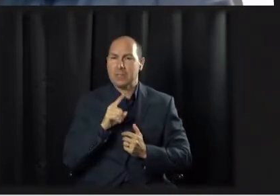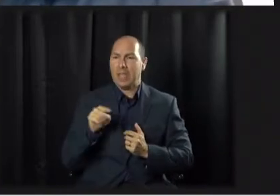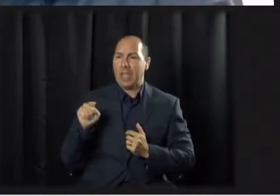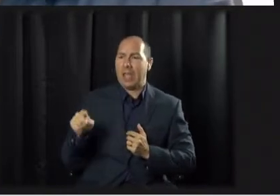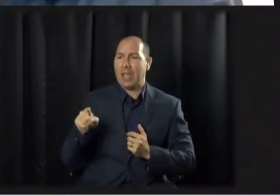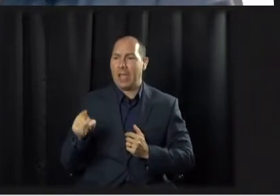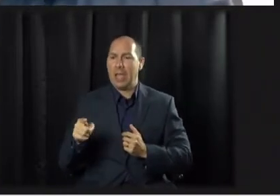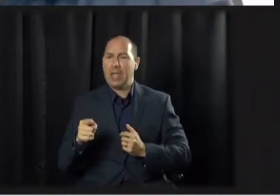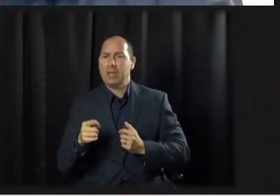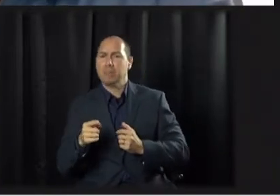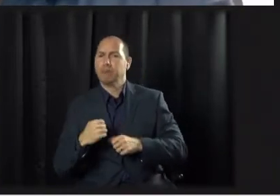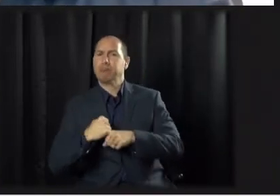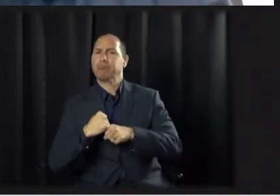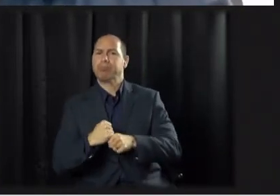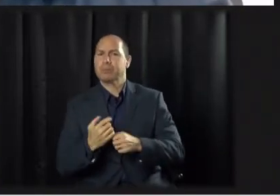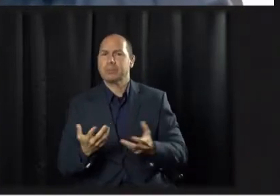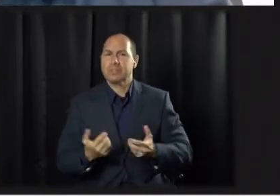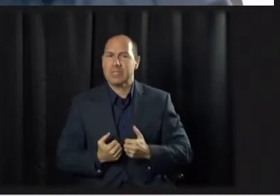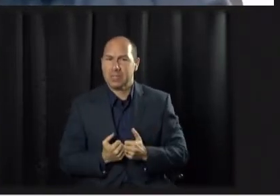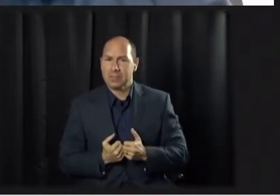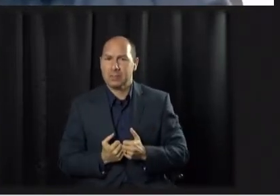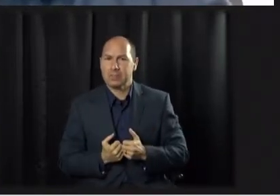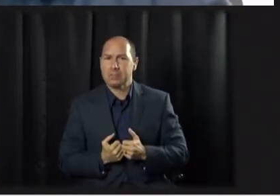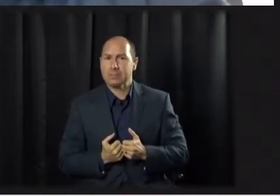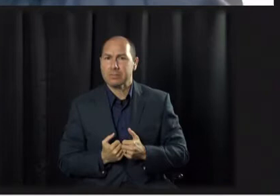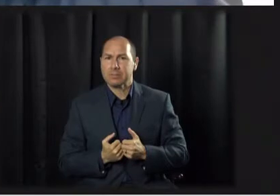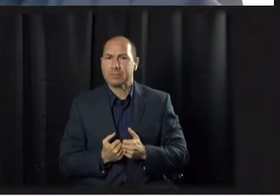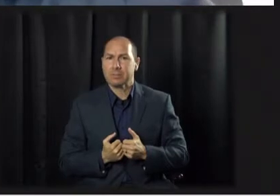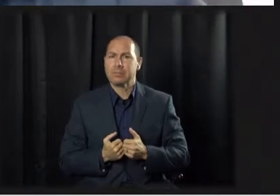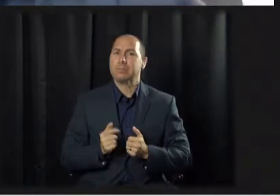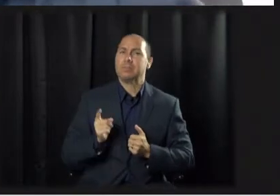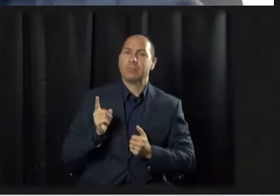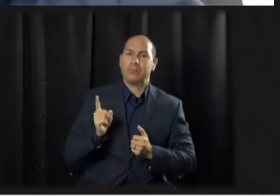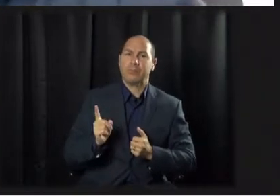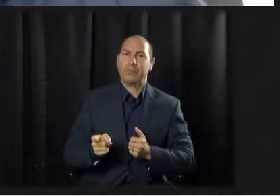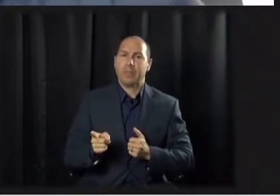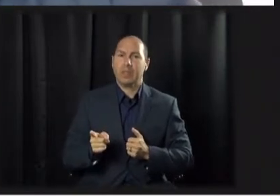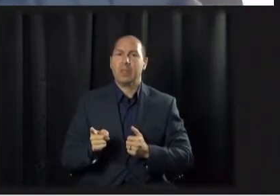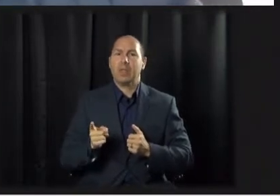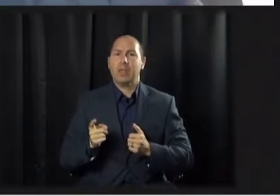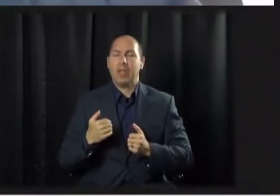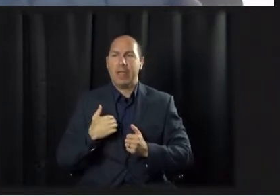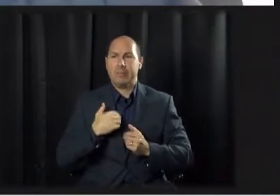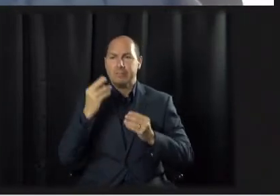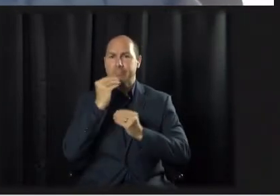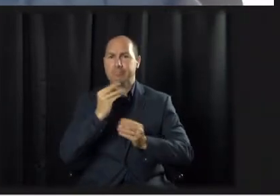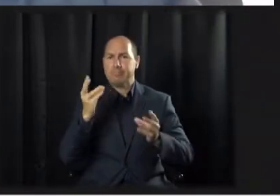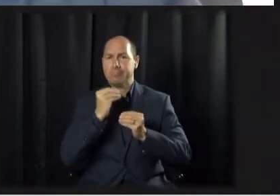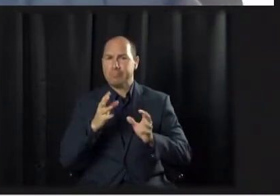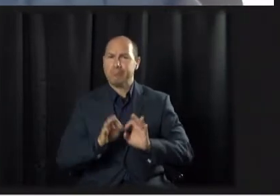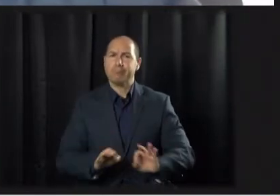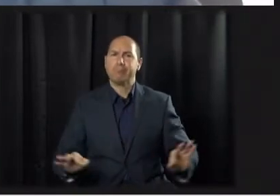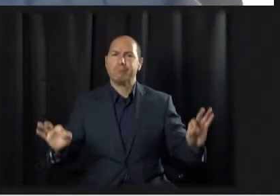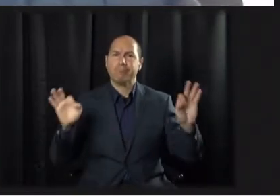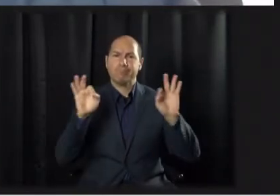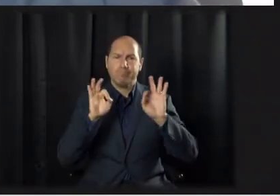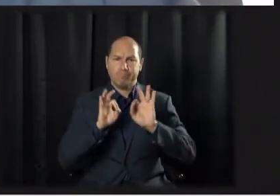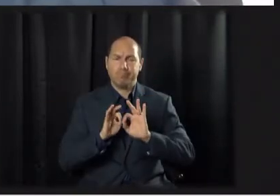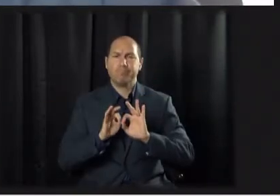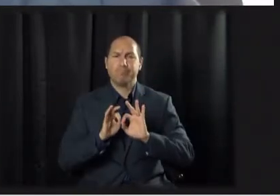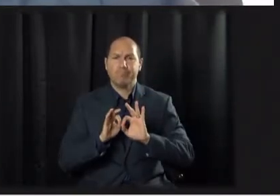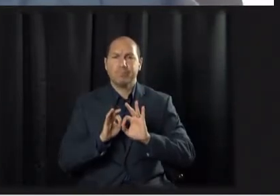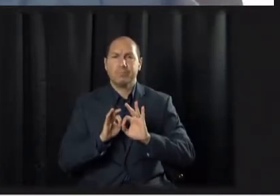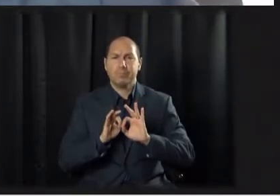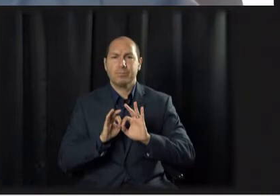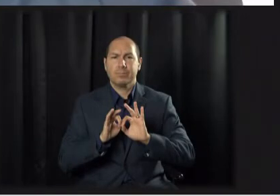advocating for in many ways, they had some incredible information, but they also had